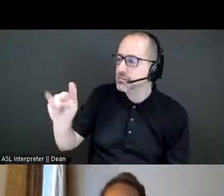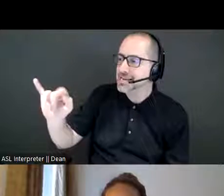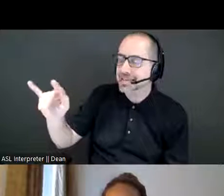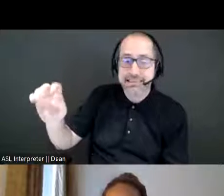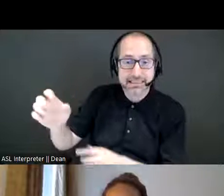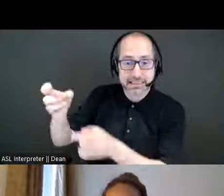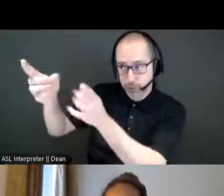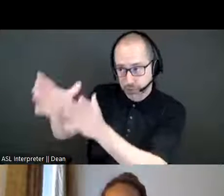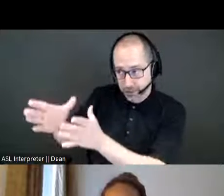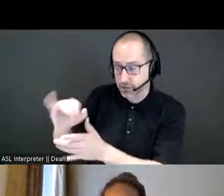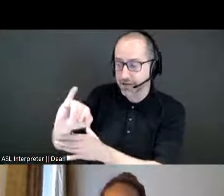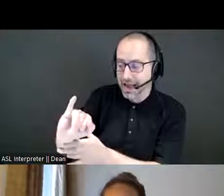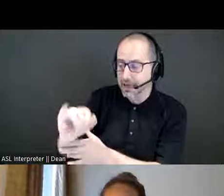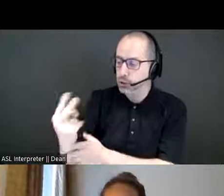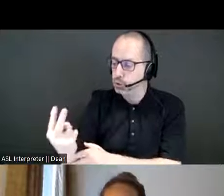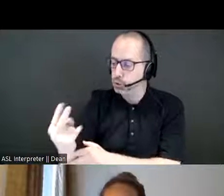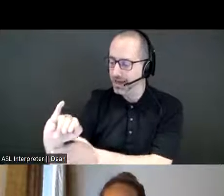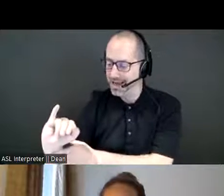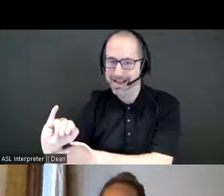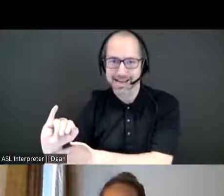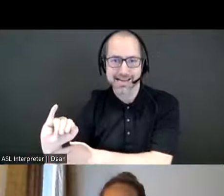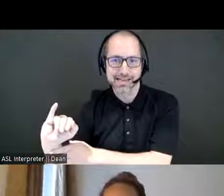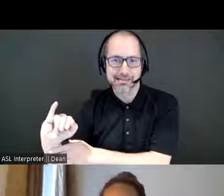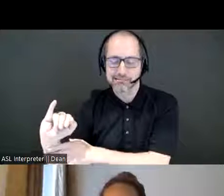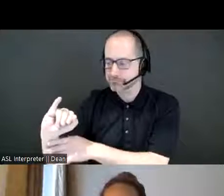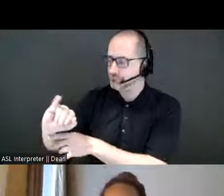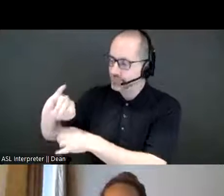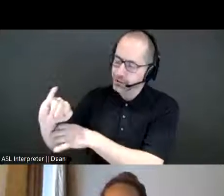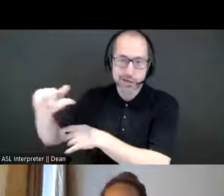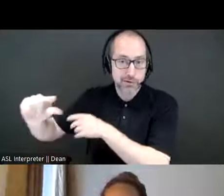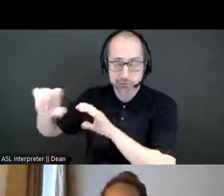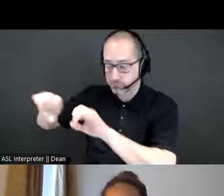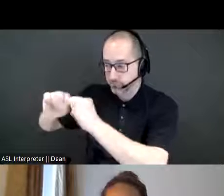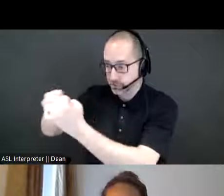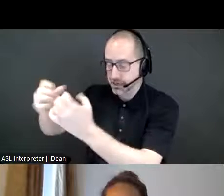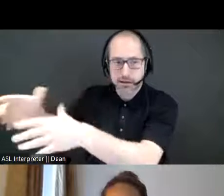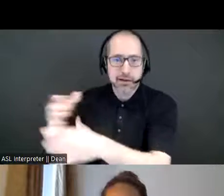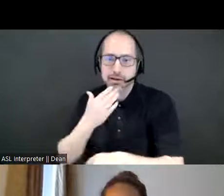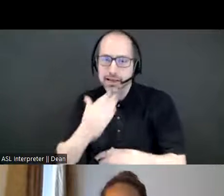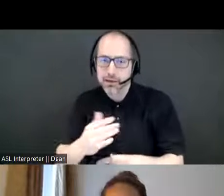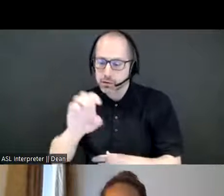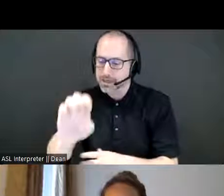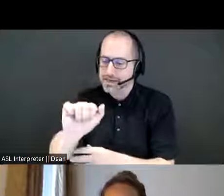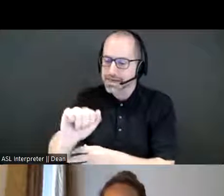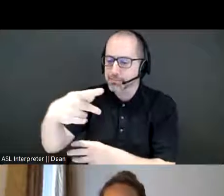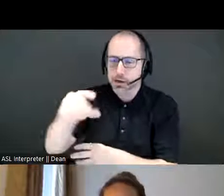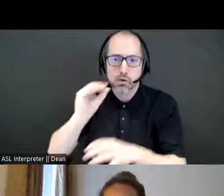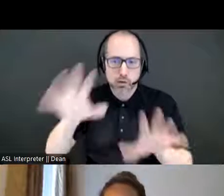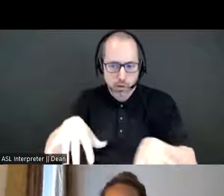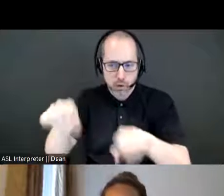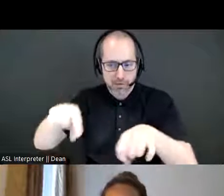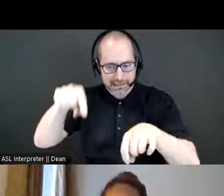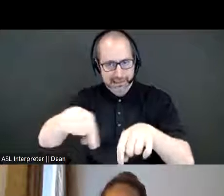Society, I'd like to thank the Elder Abuse Prevention Ontario organization for hosting this webinar